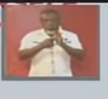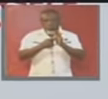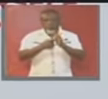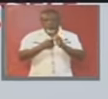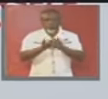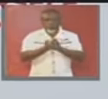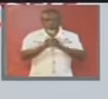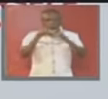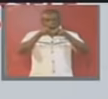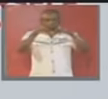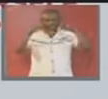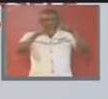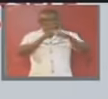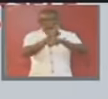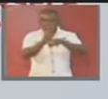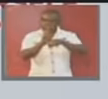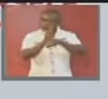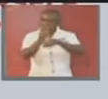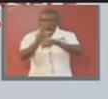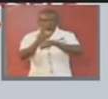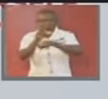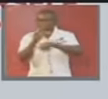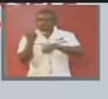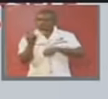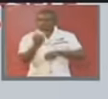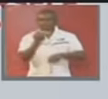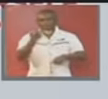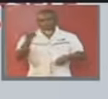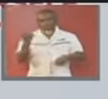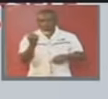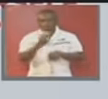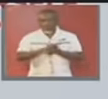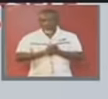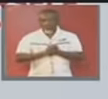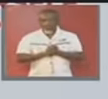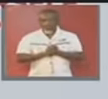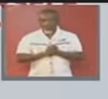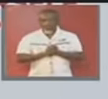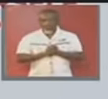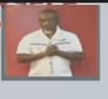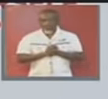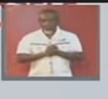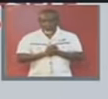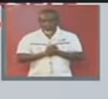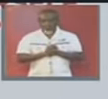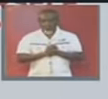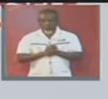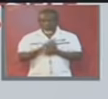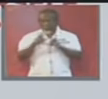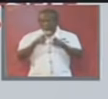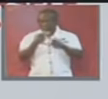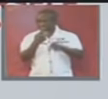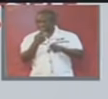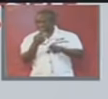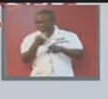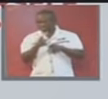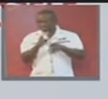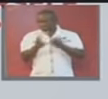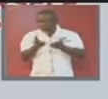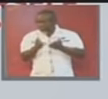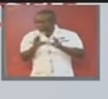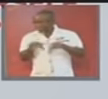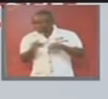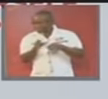with a mask at the press conference. As a matter of fact, people told me, Minister, you should have taken your mask off. So I am quite